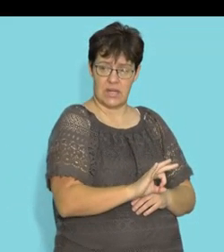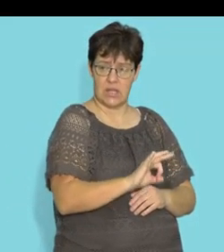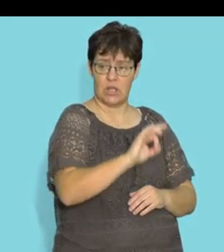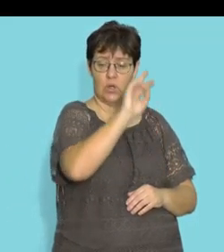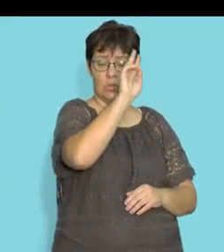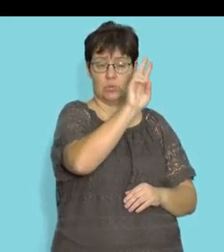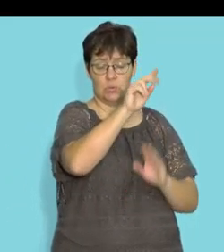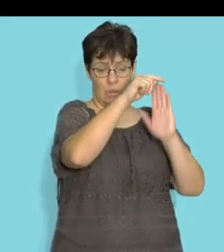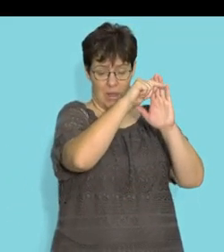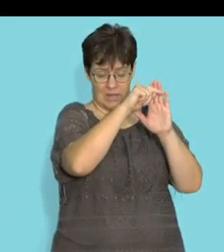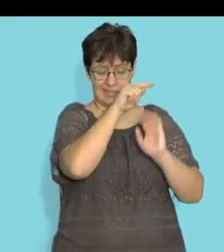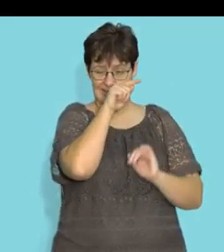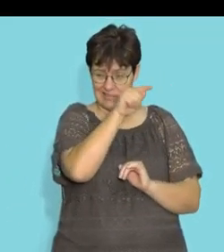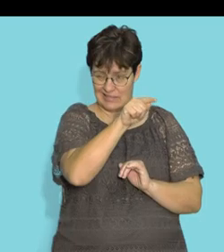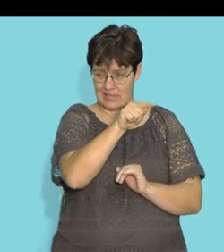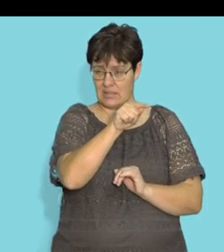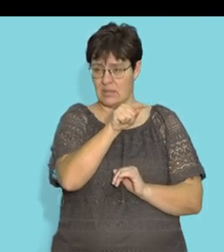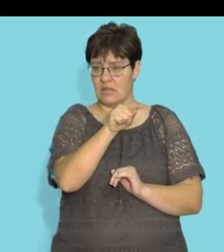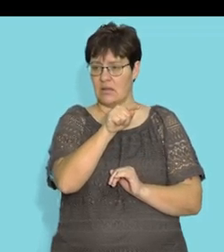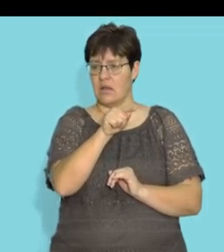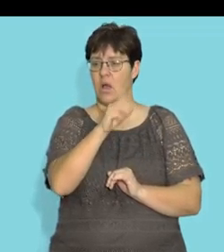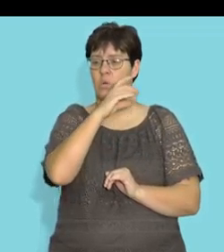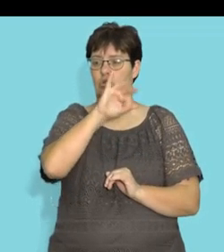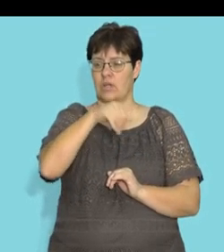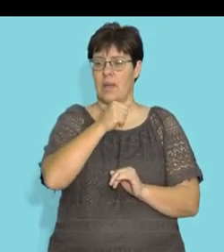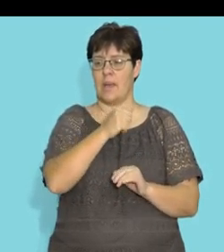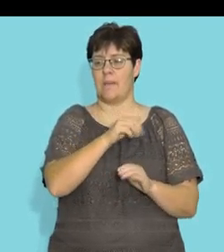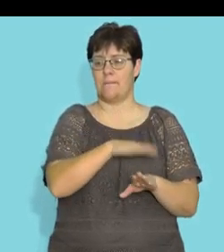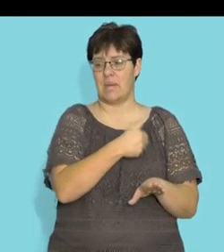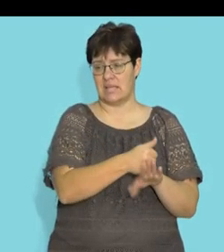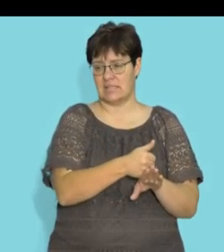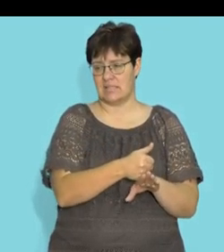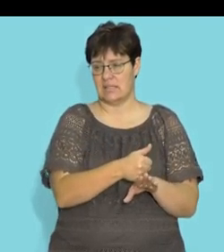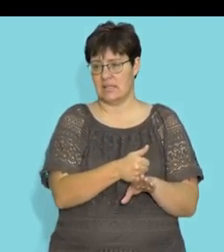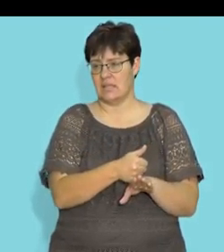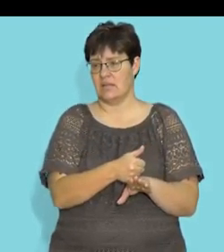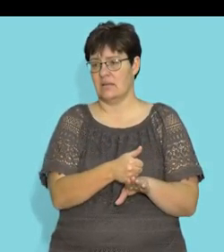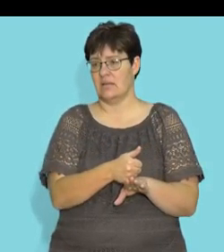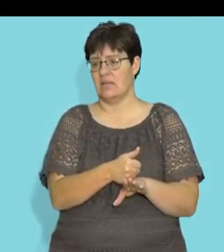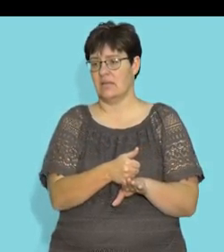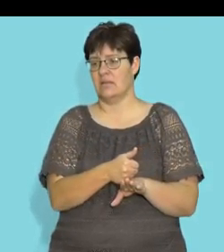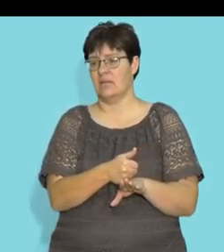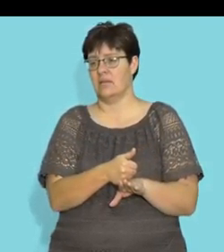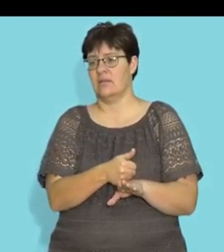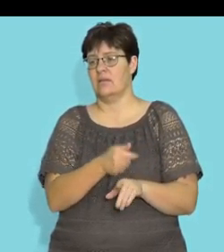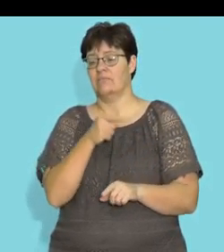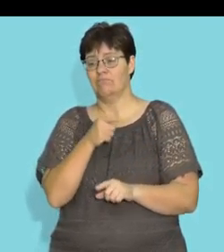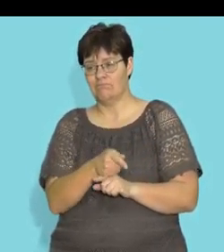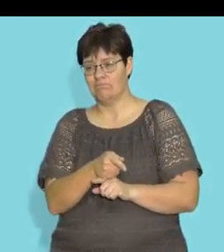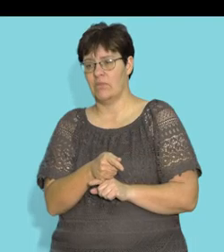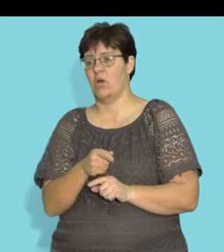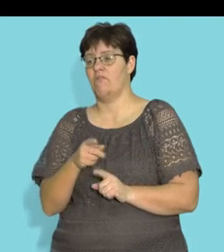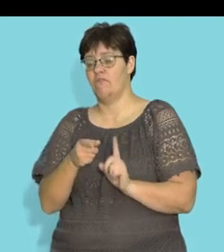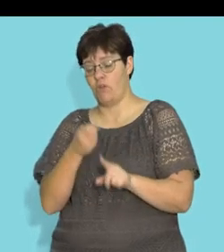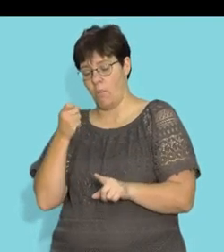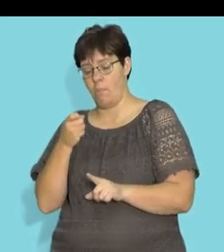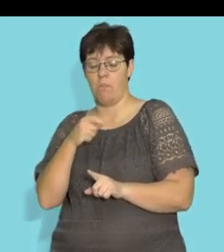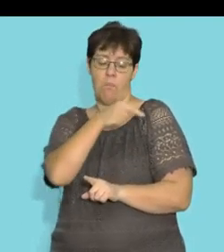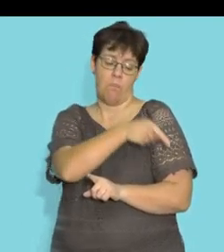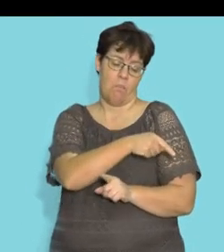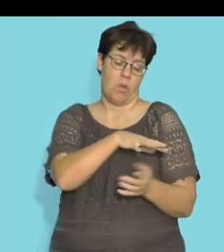weak acid. So if we look at the carbonate ions here, carbonate ions is the